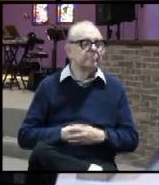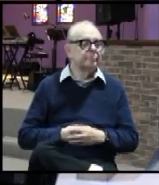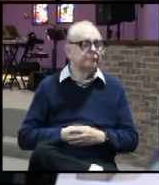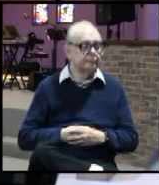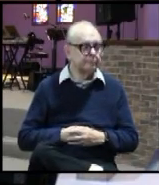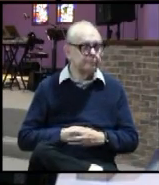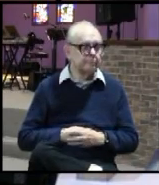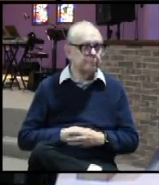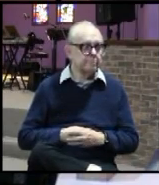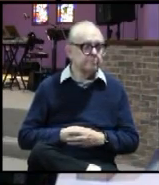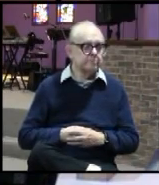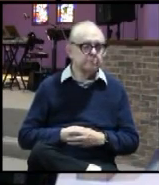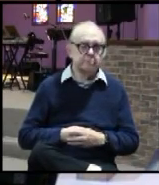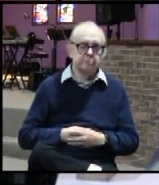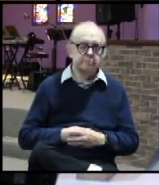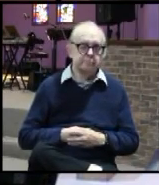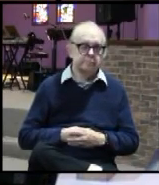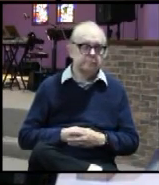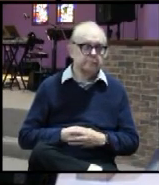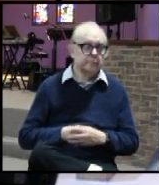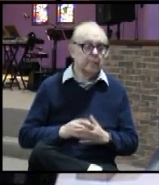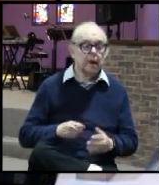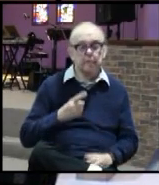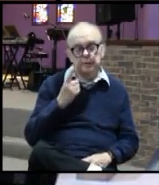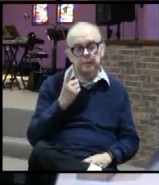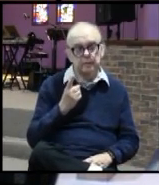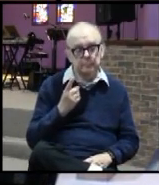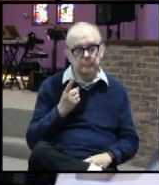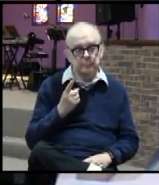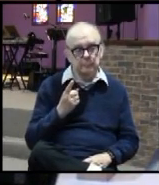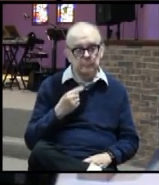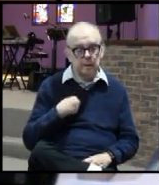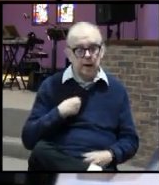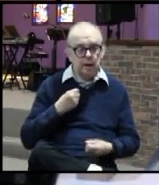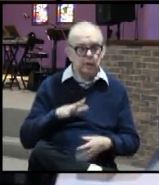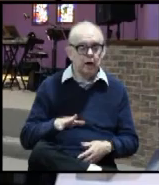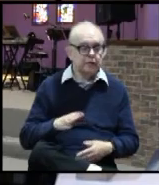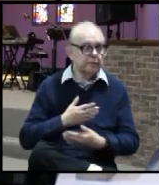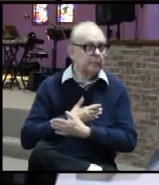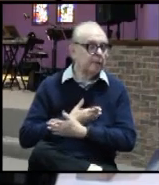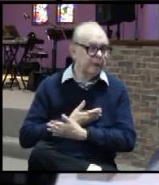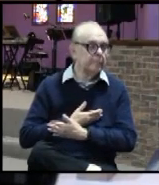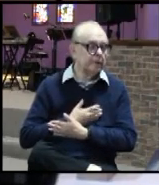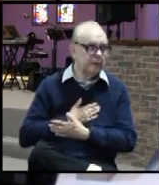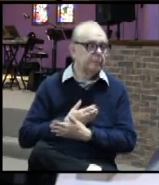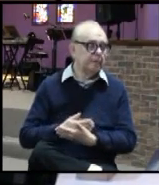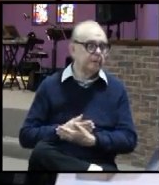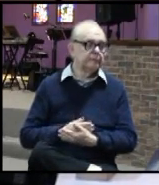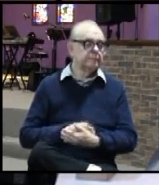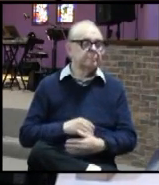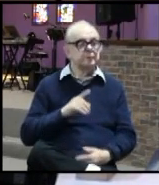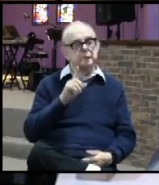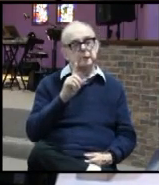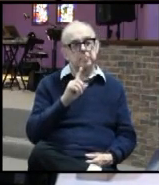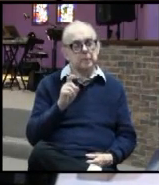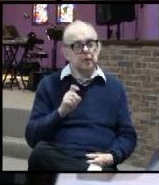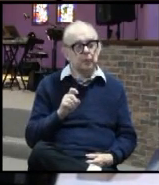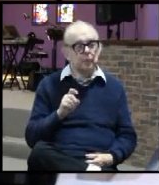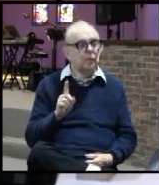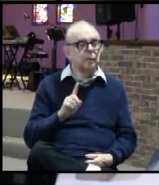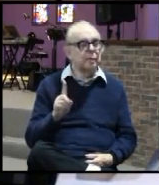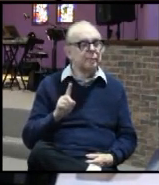And you have to understand, I lost mine. So the question is, where is that little girl?